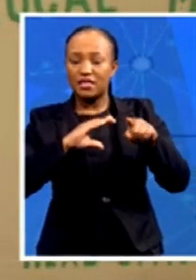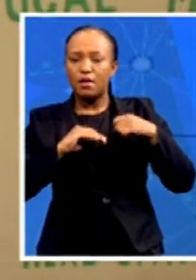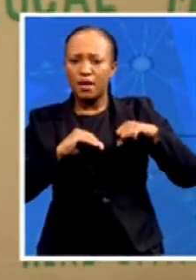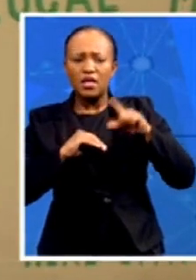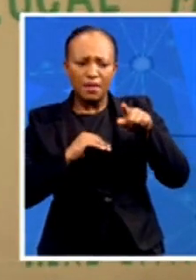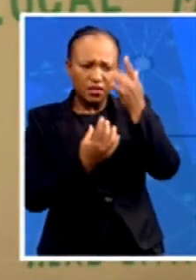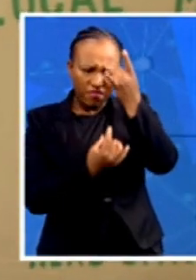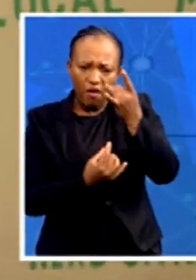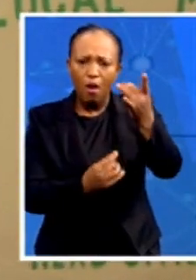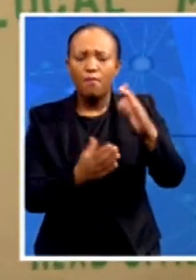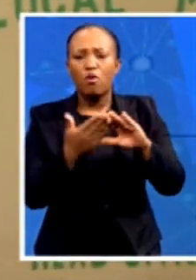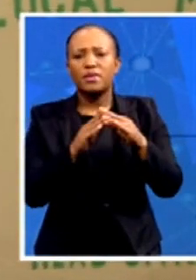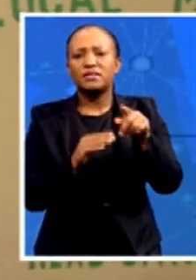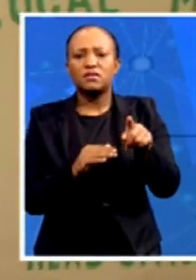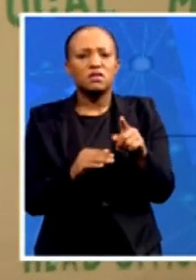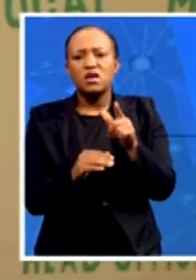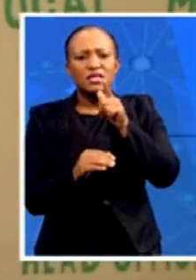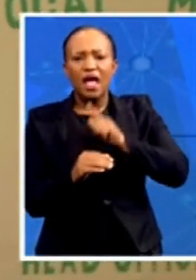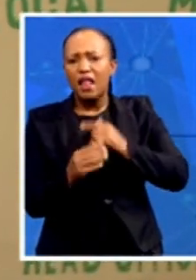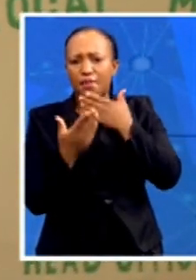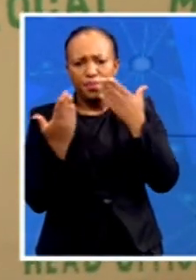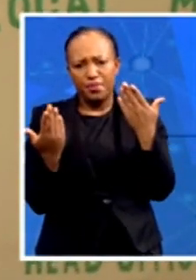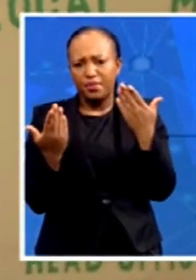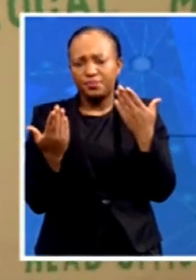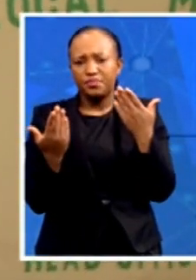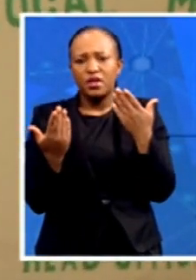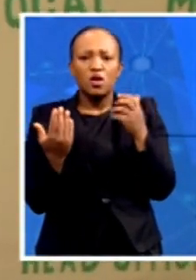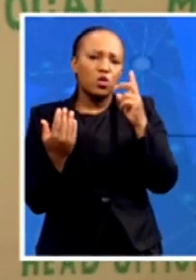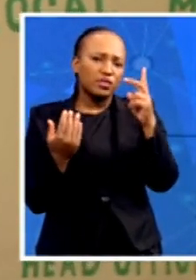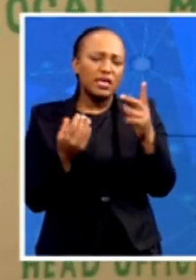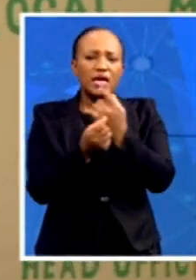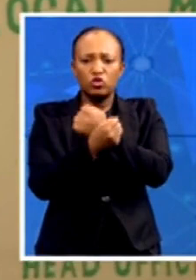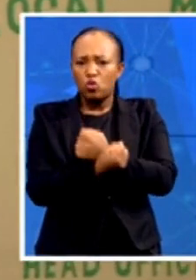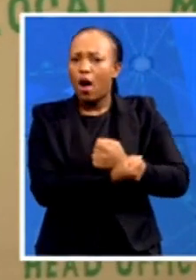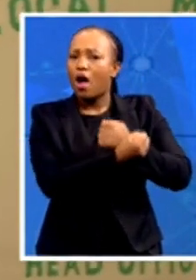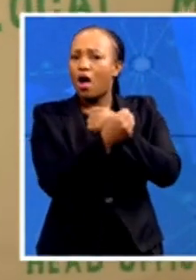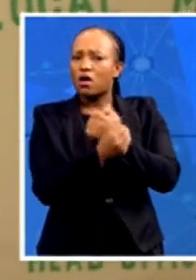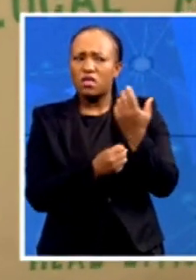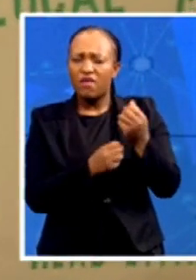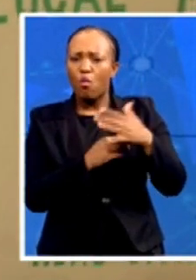tell us. Instead, you see these trucks who are selling water, and then they've got the clean water. So the question